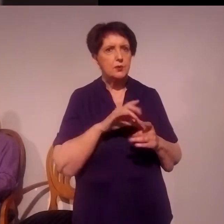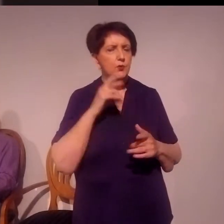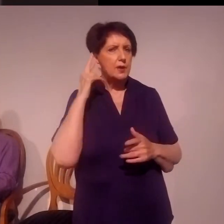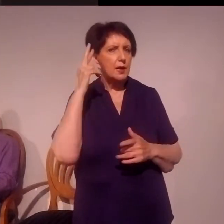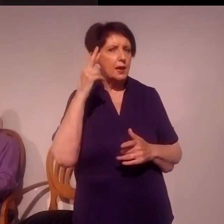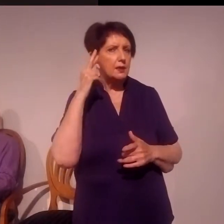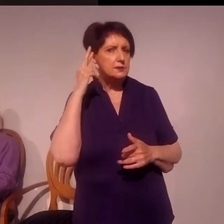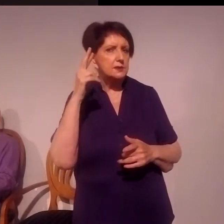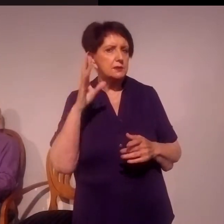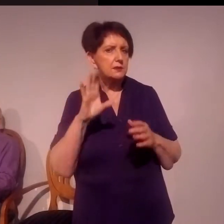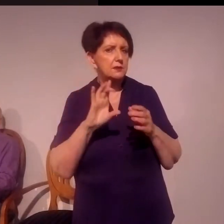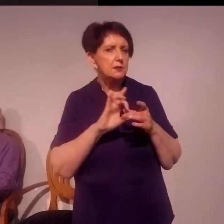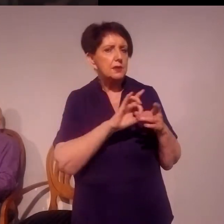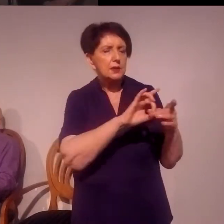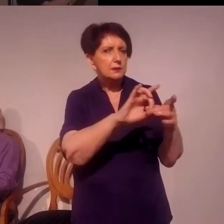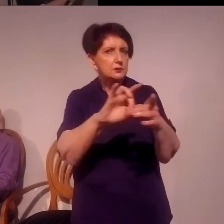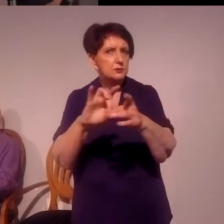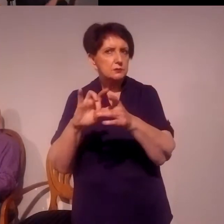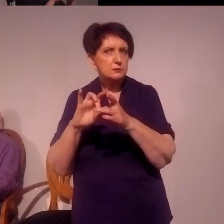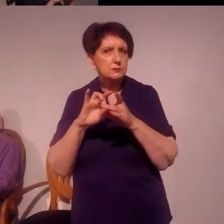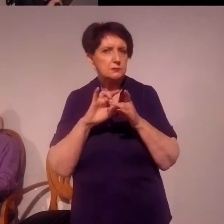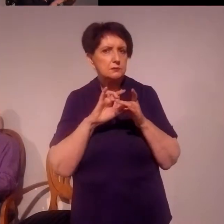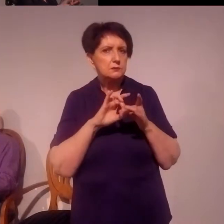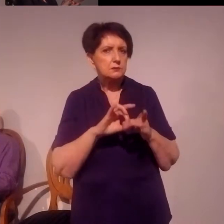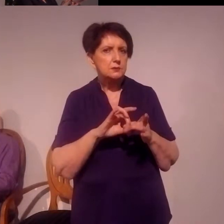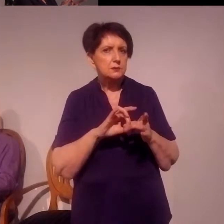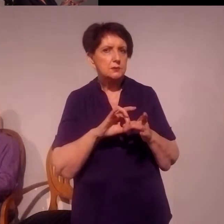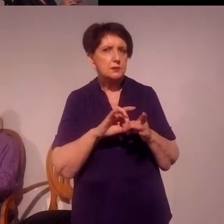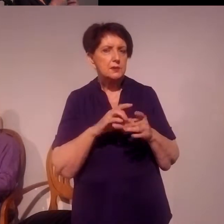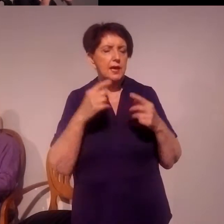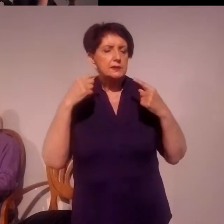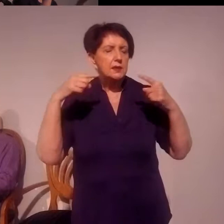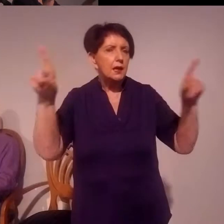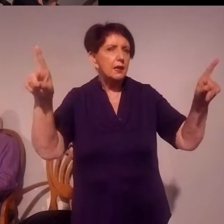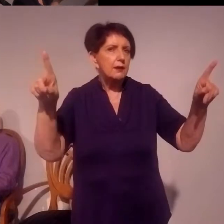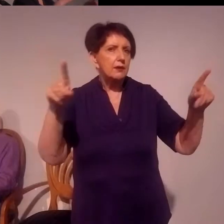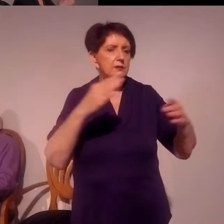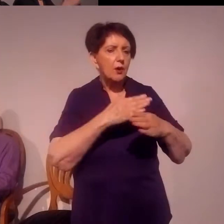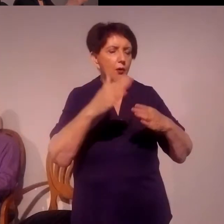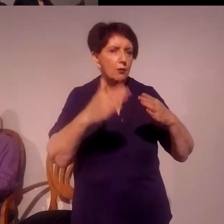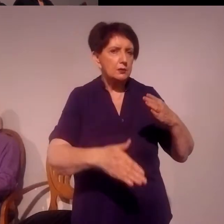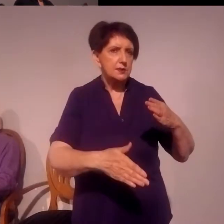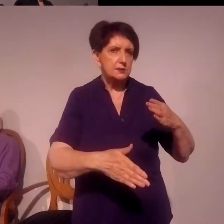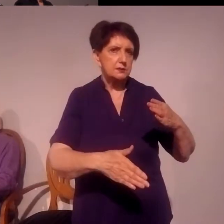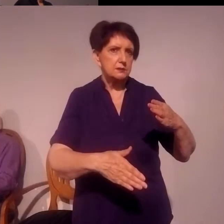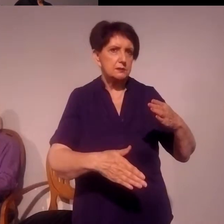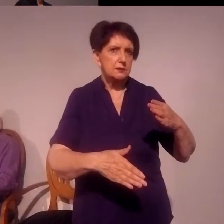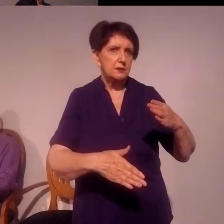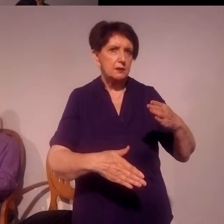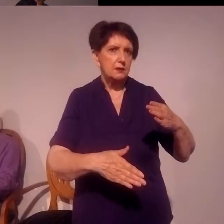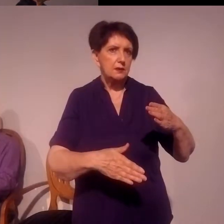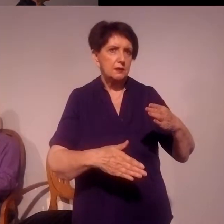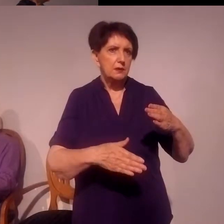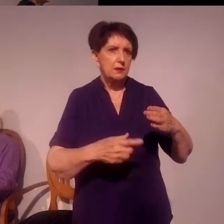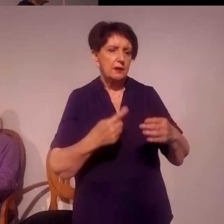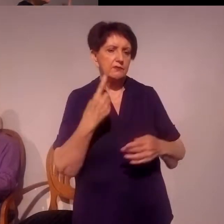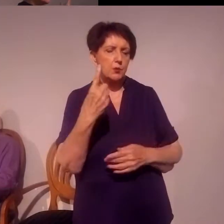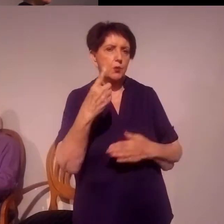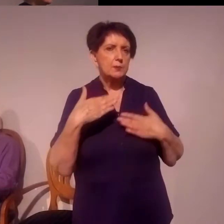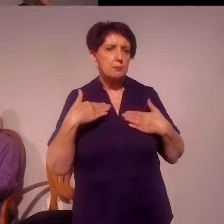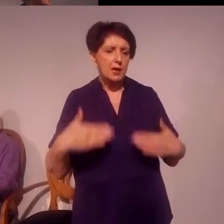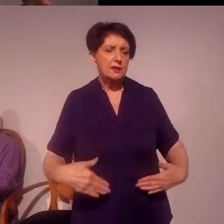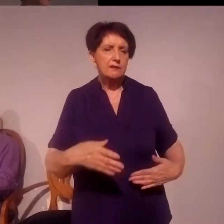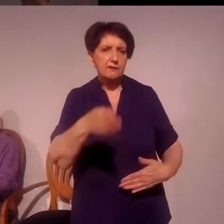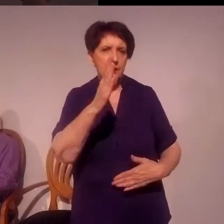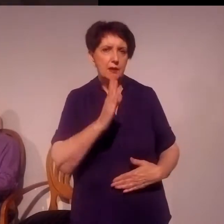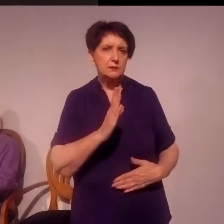realizing this unity, and declaring the wholeness of the one body of